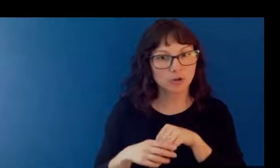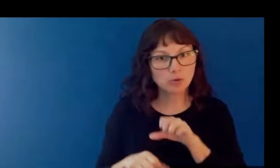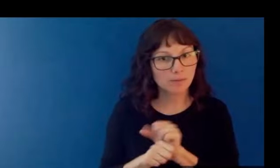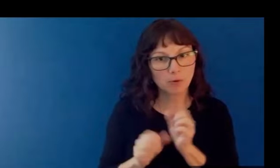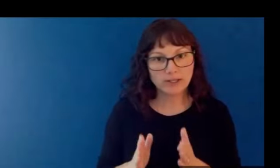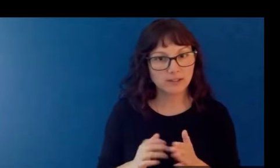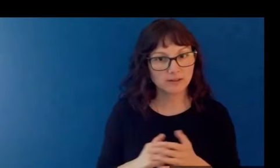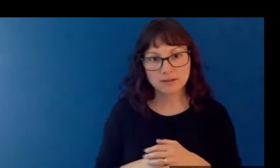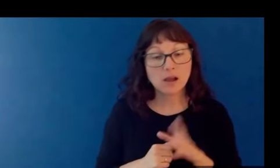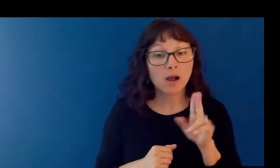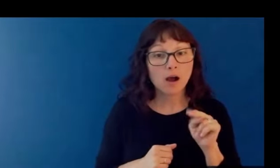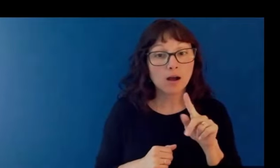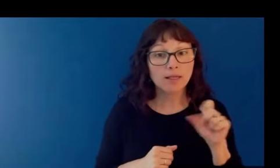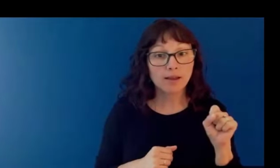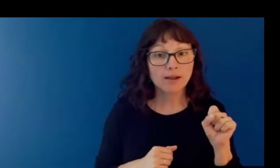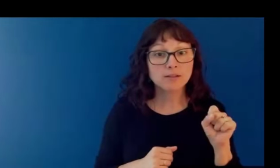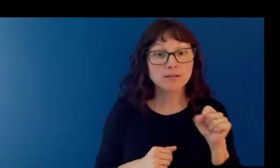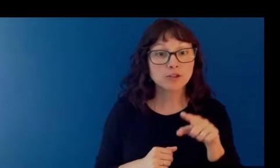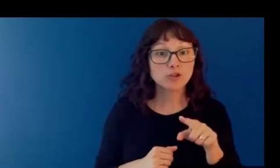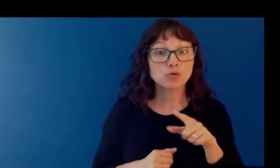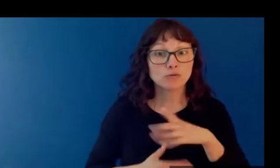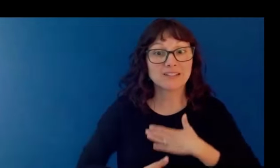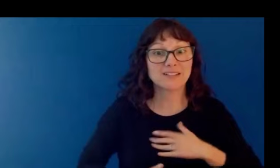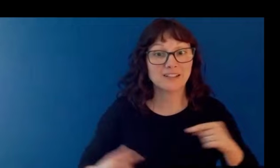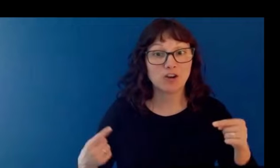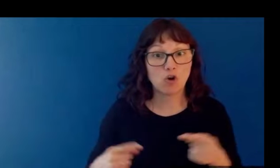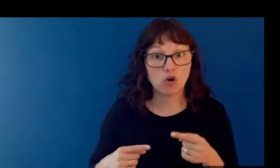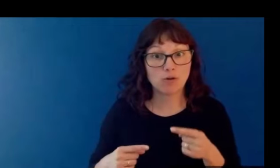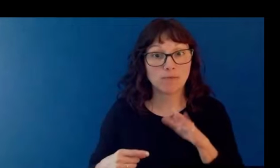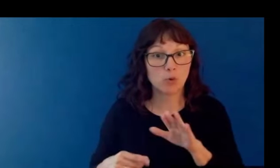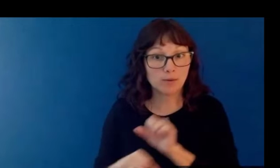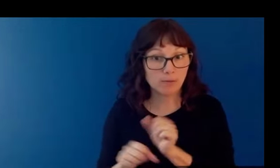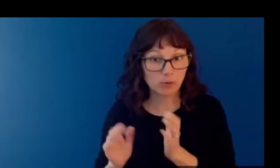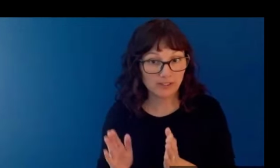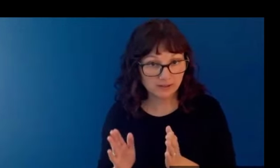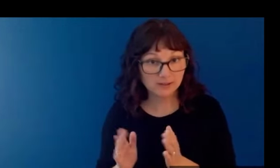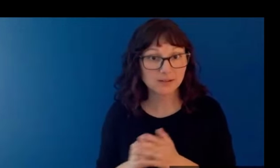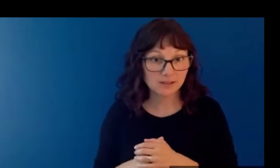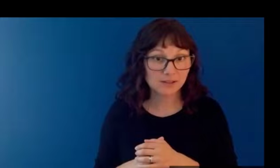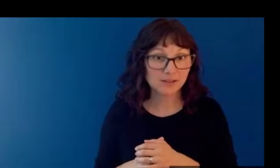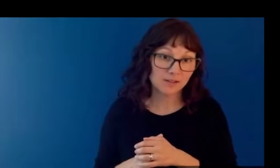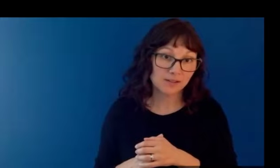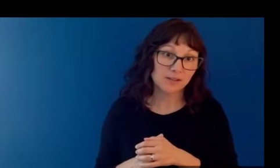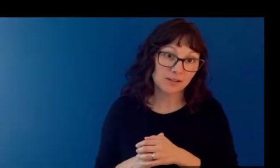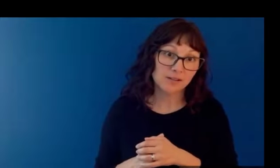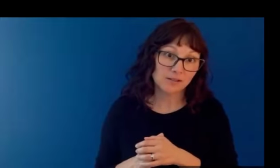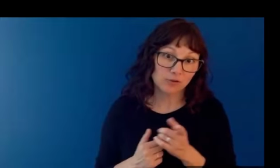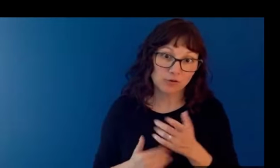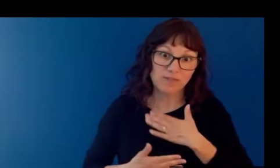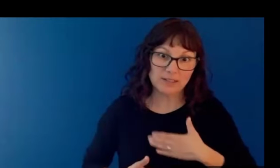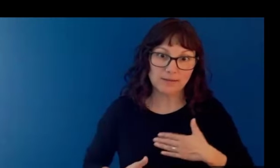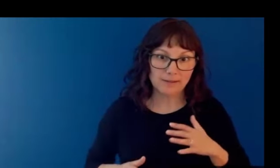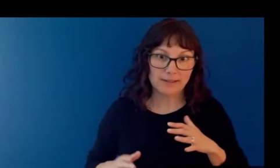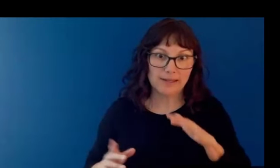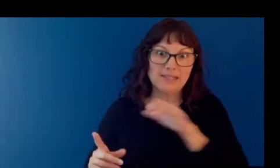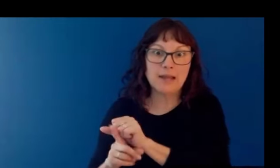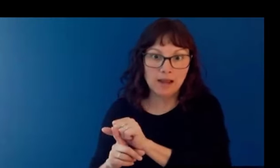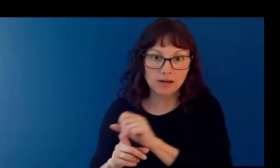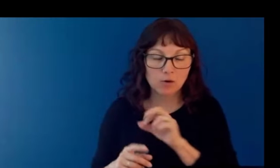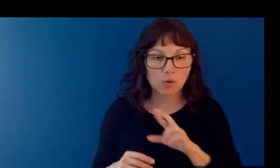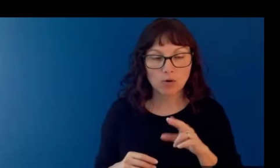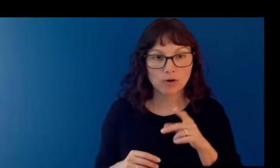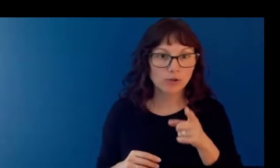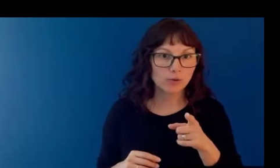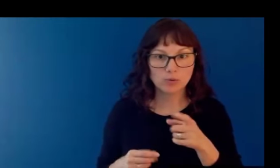employees unless you physically harmed your employees. You physically attack them or